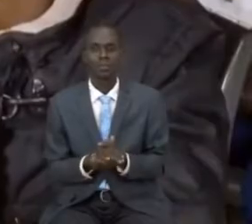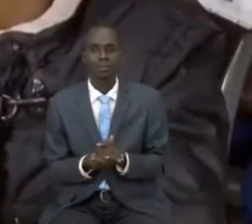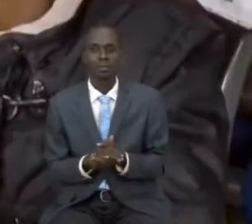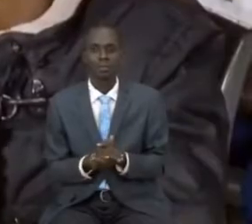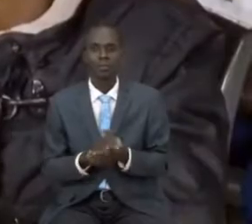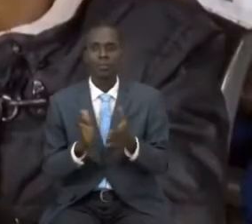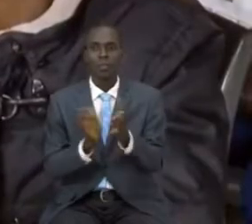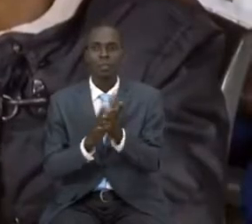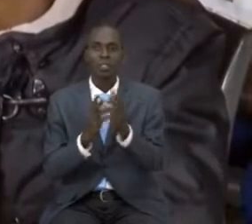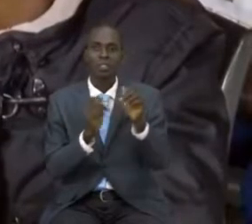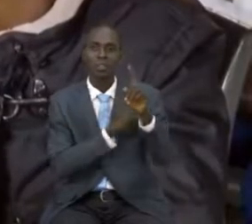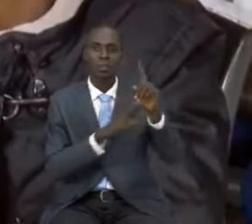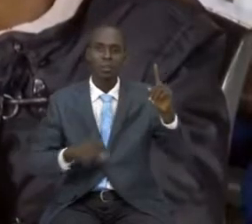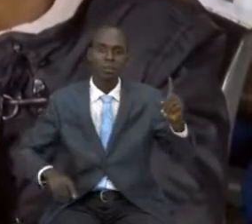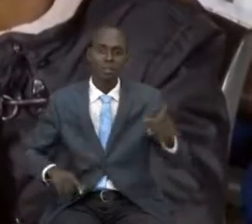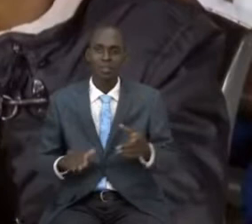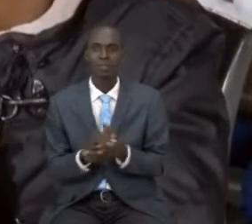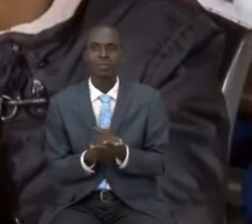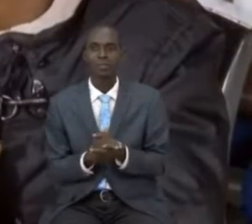Praise the Lord.